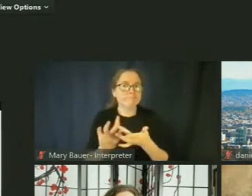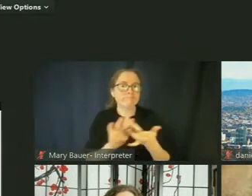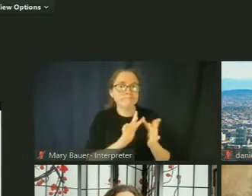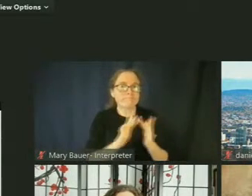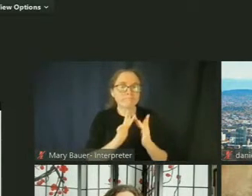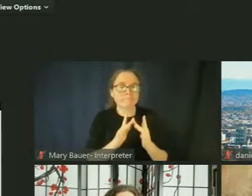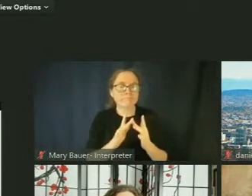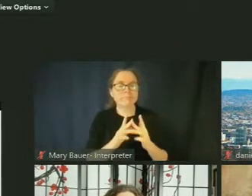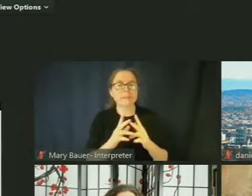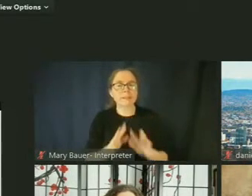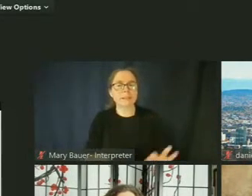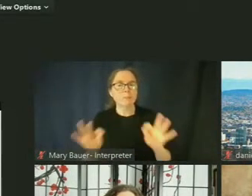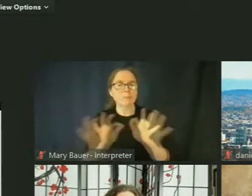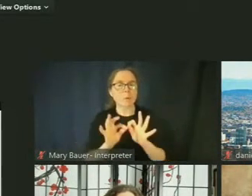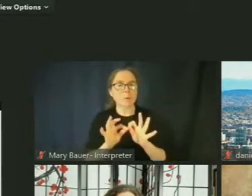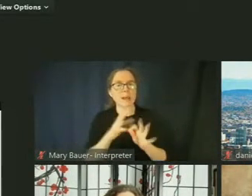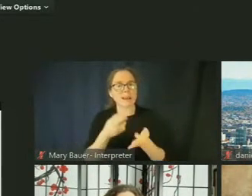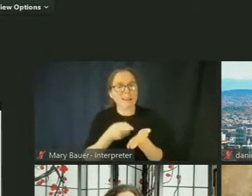authentic engagement.